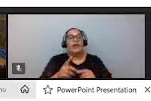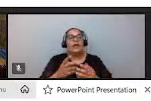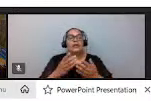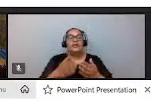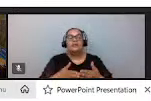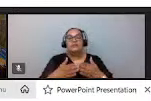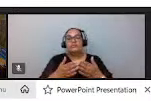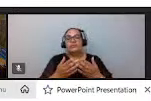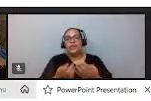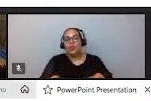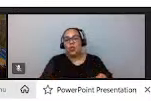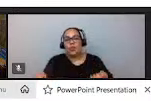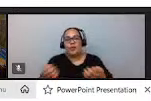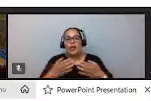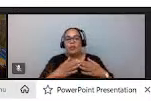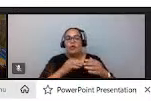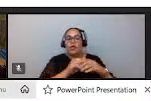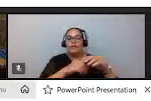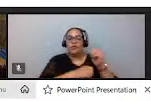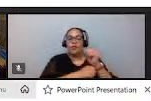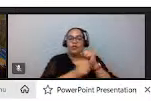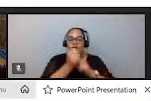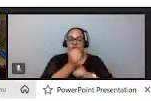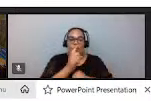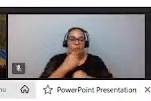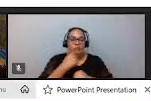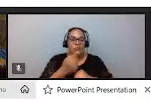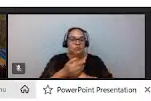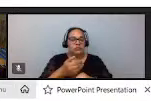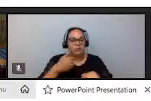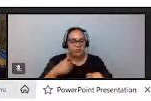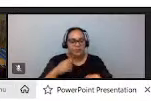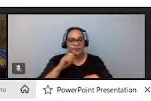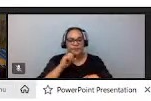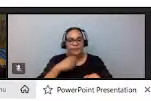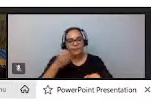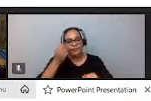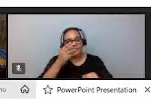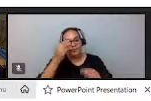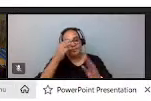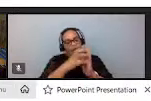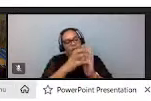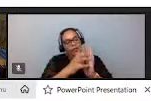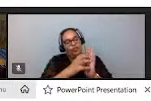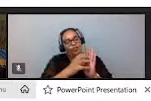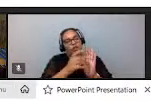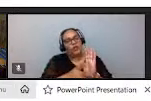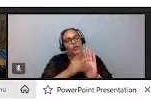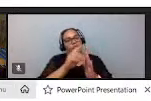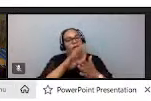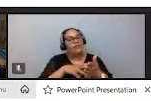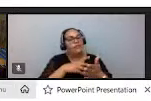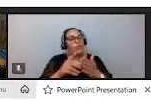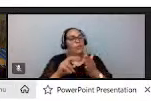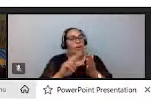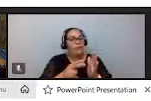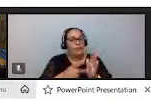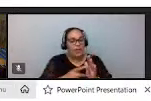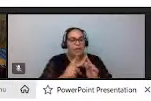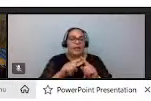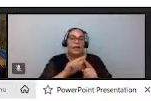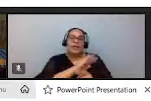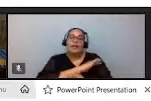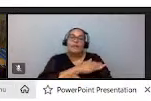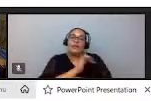Port infrastructure uh as alluded to when I Illustrated the picture on the port development framework plan and the